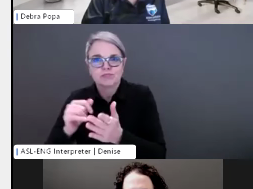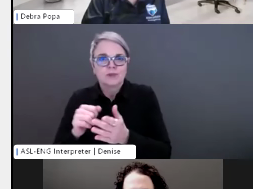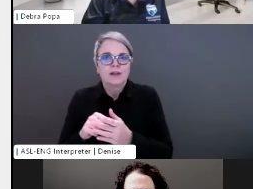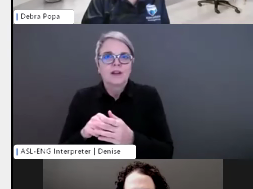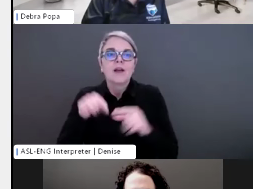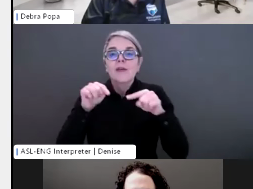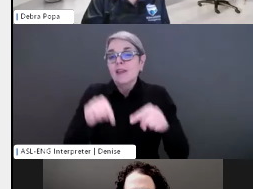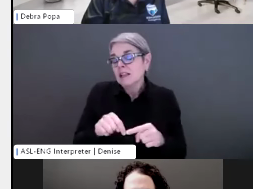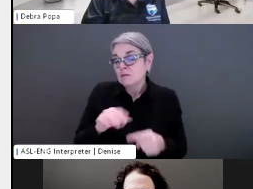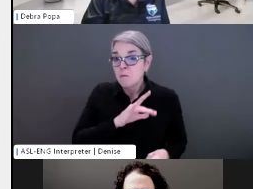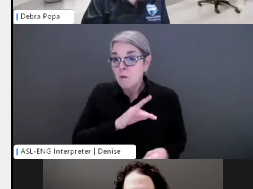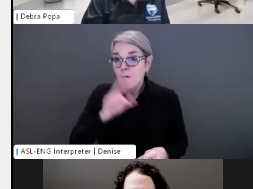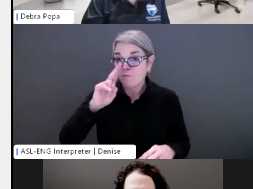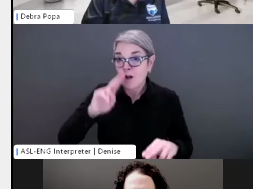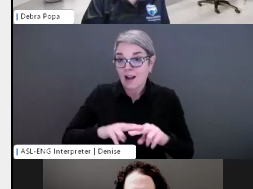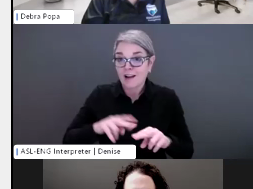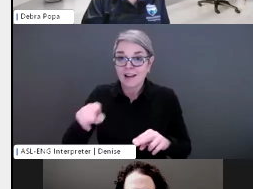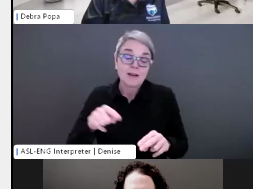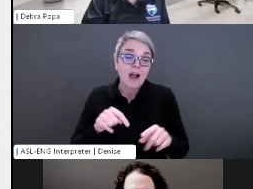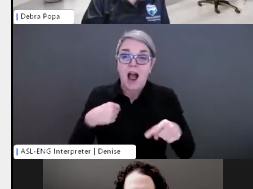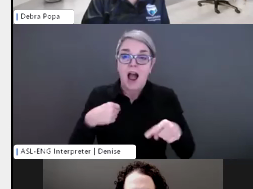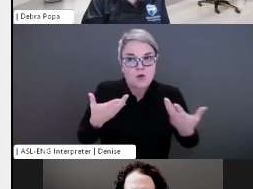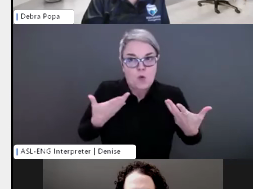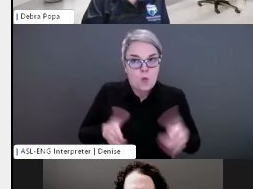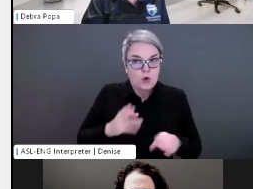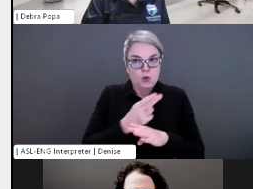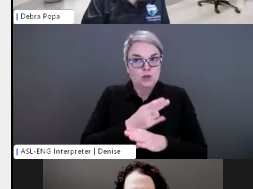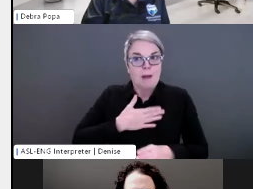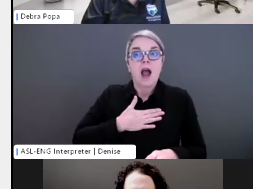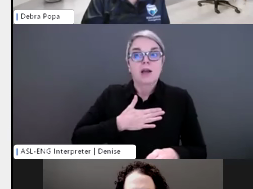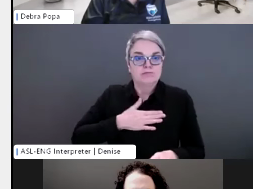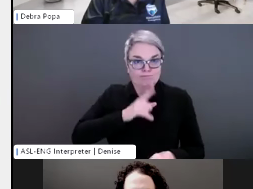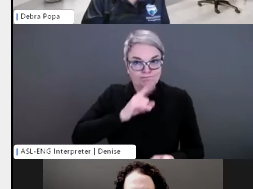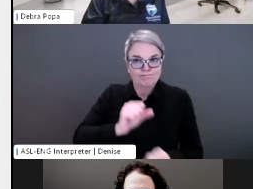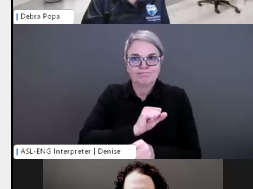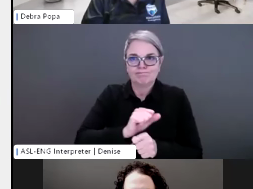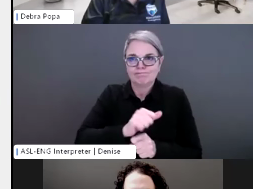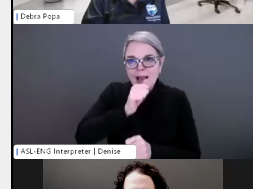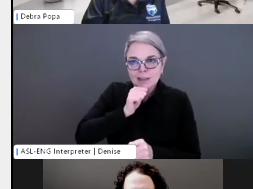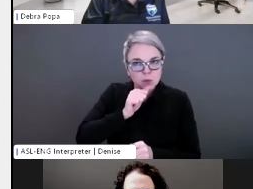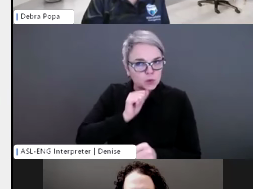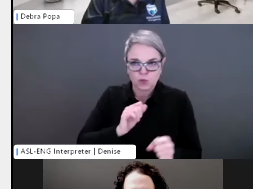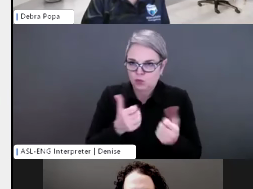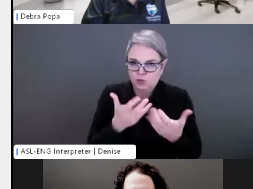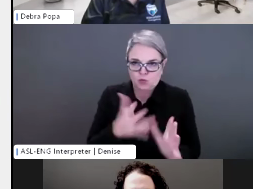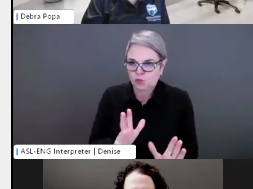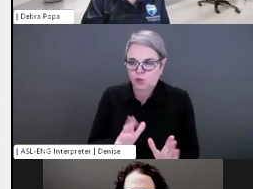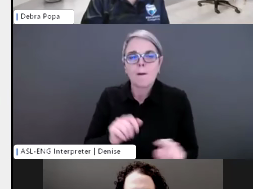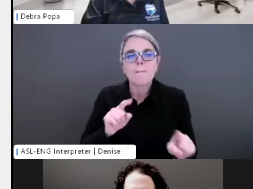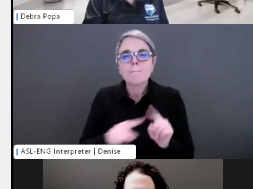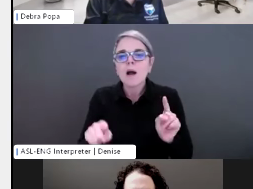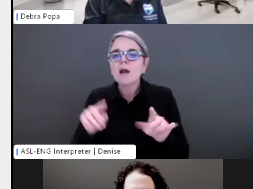or one of my actual passwords, but it'll give you a lot of insight into just how weak